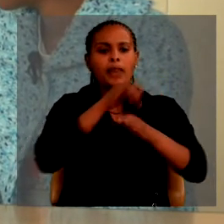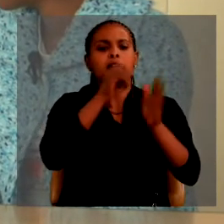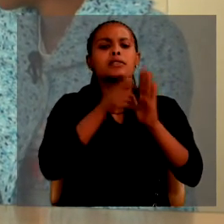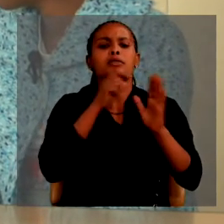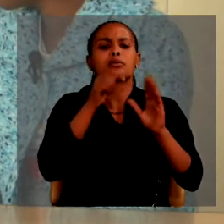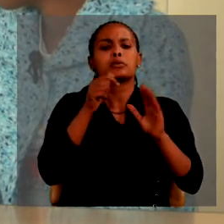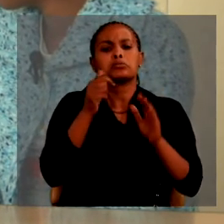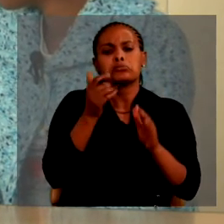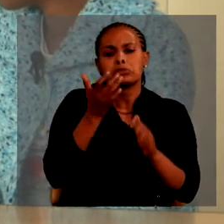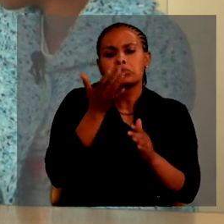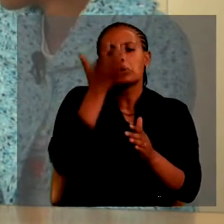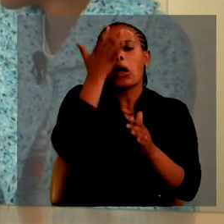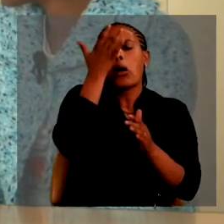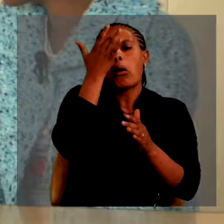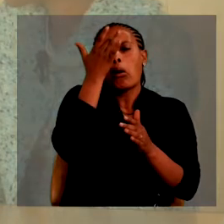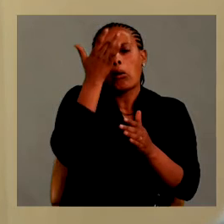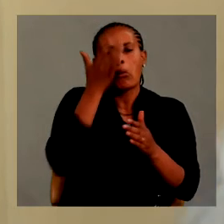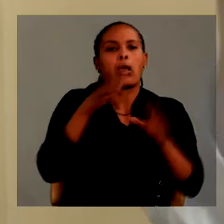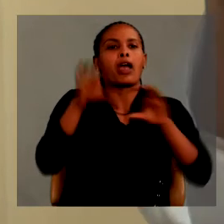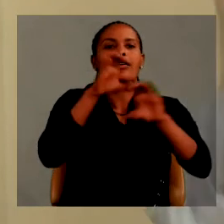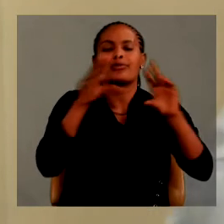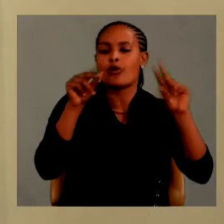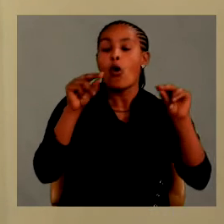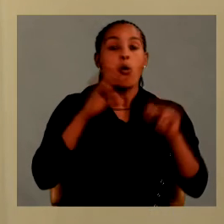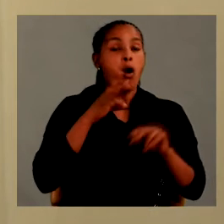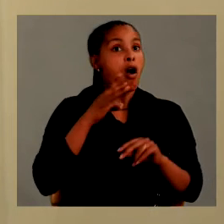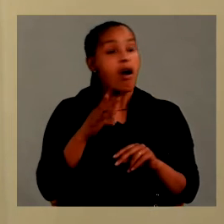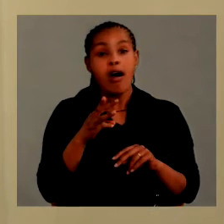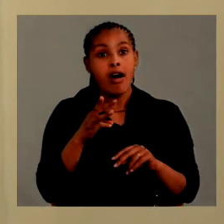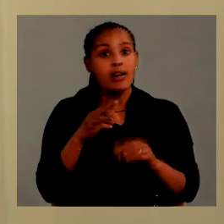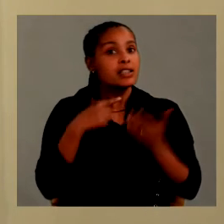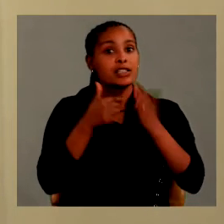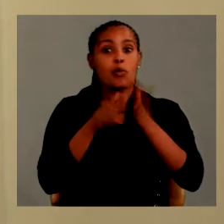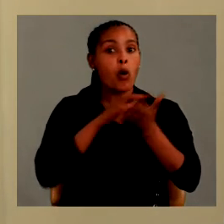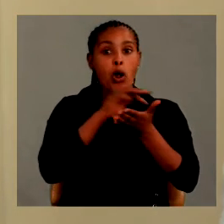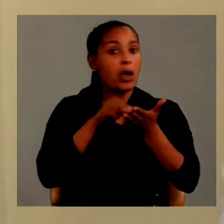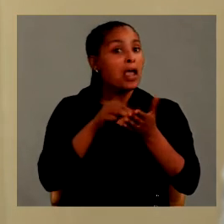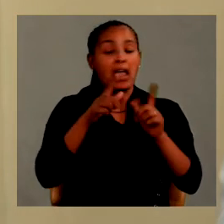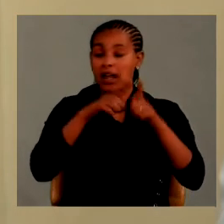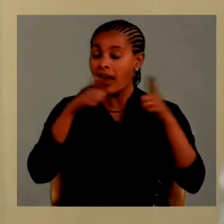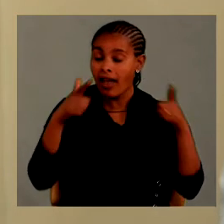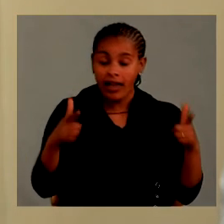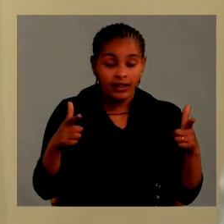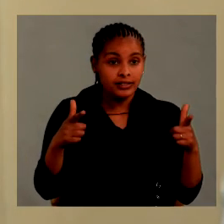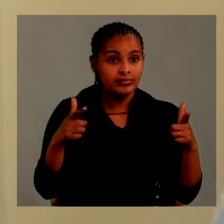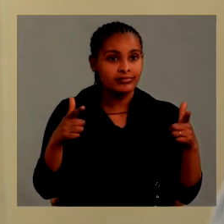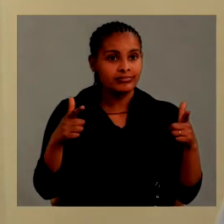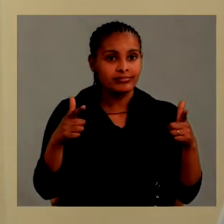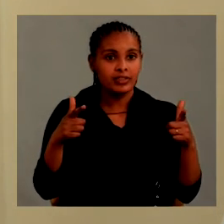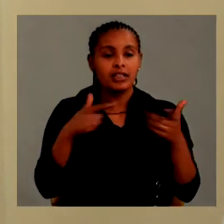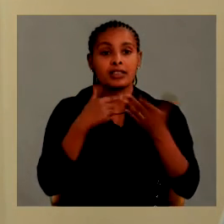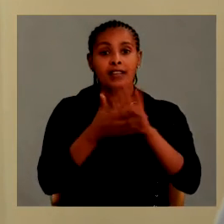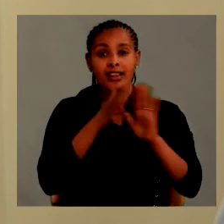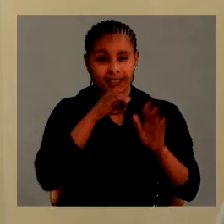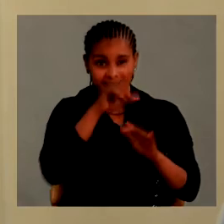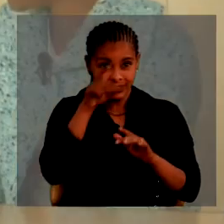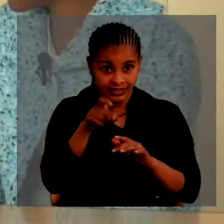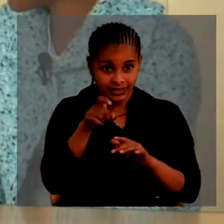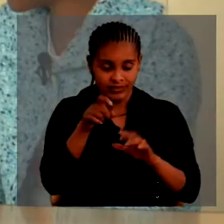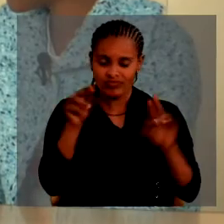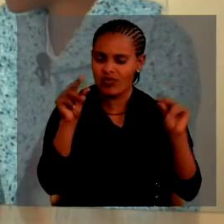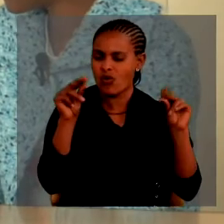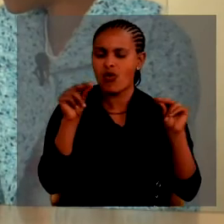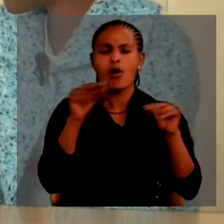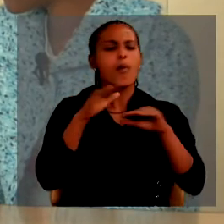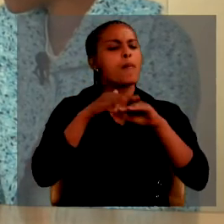is not just for the sake of chemistry. Wow, this molecule looks great. And is that it? No,